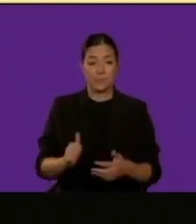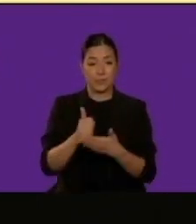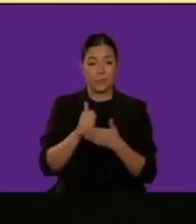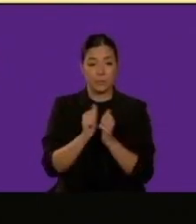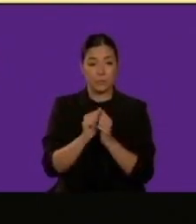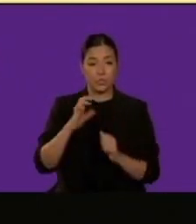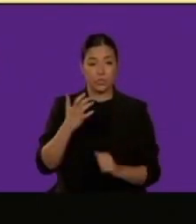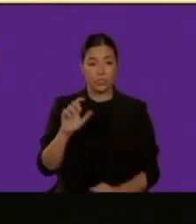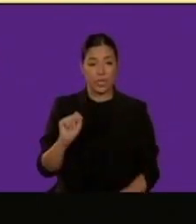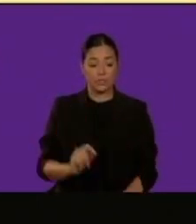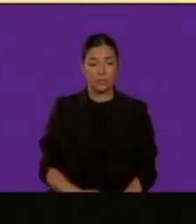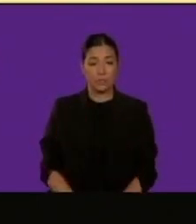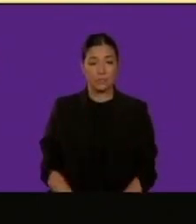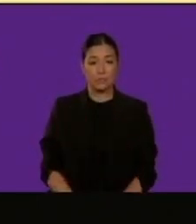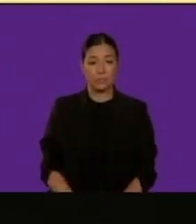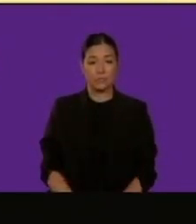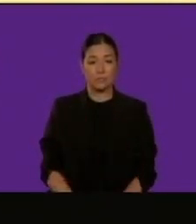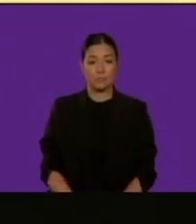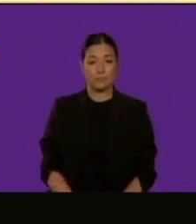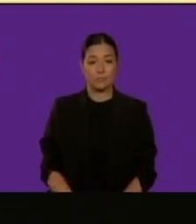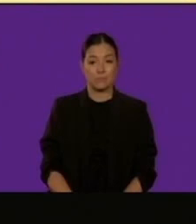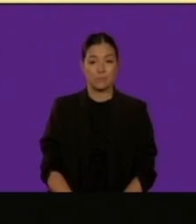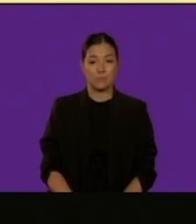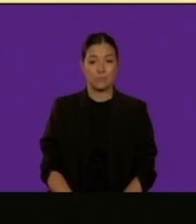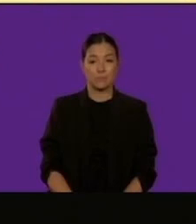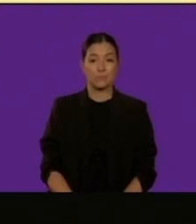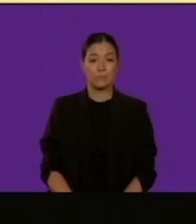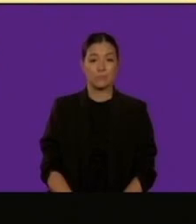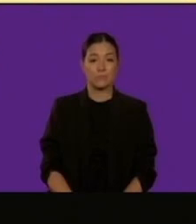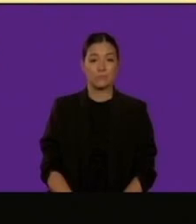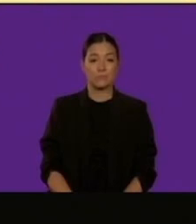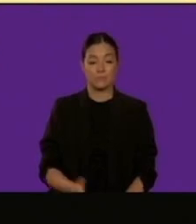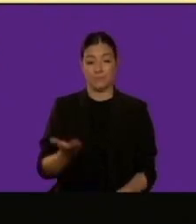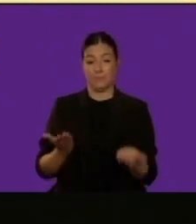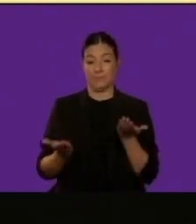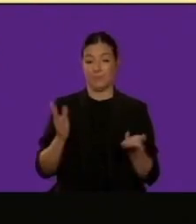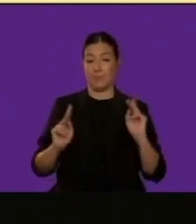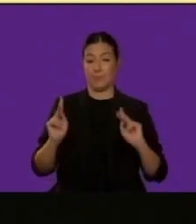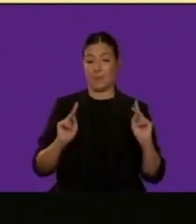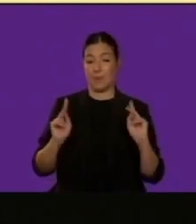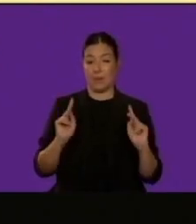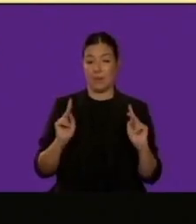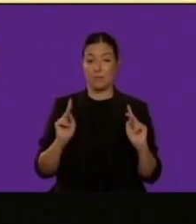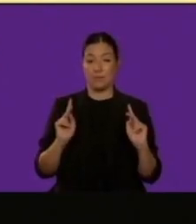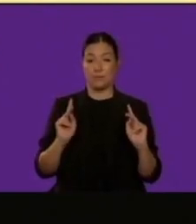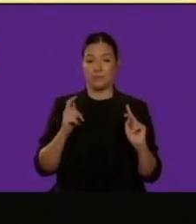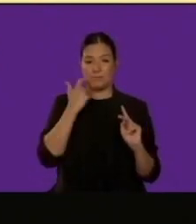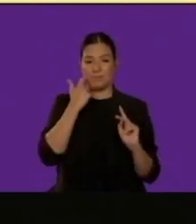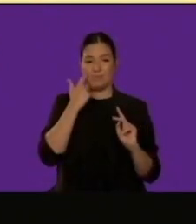Ahí está. Okay, here it is. Good. Okay.